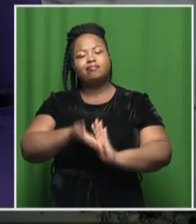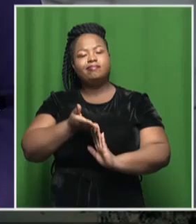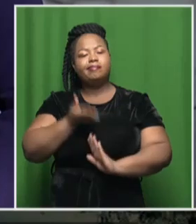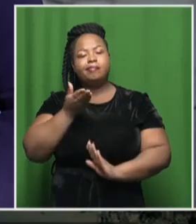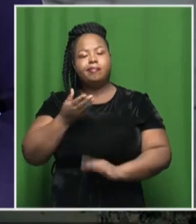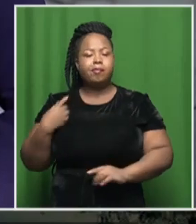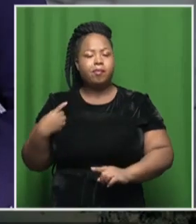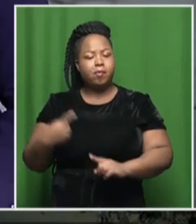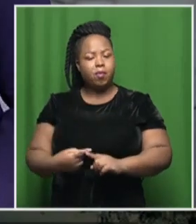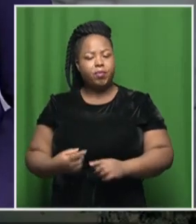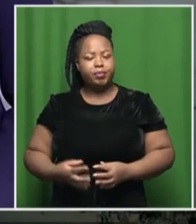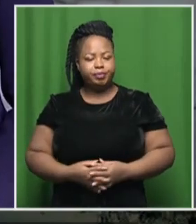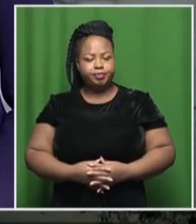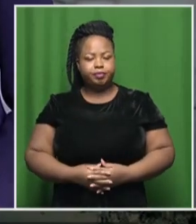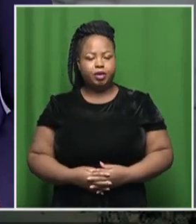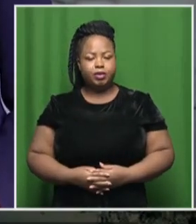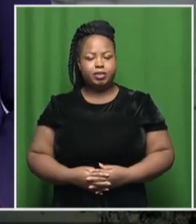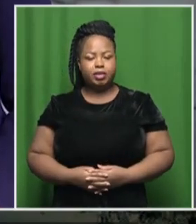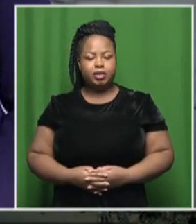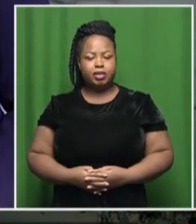last spoke to you.